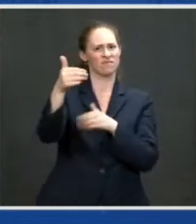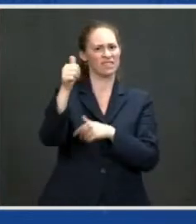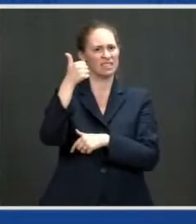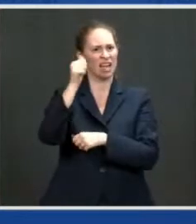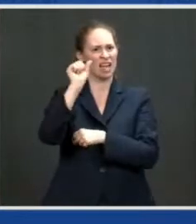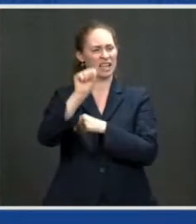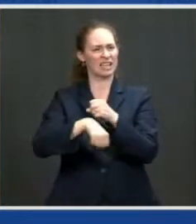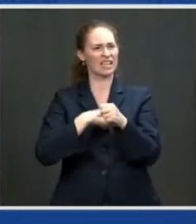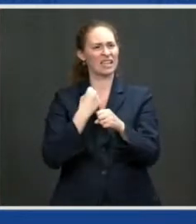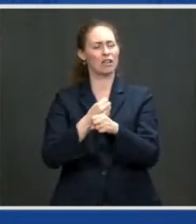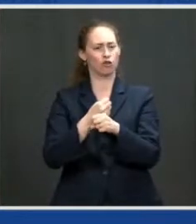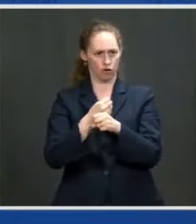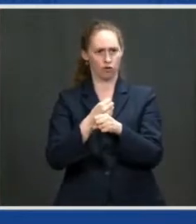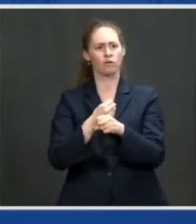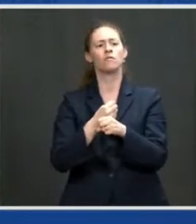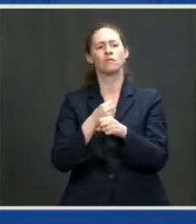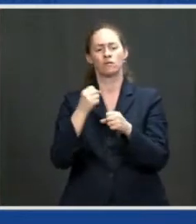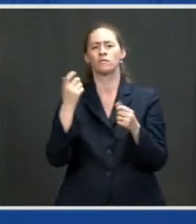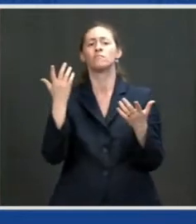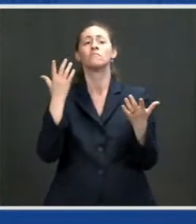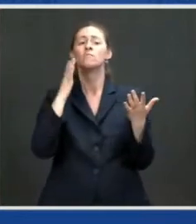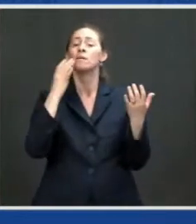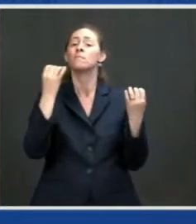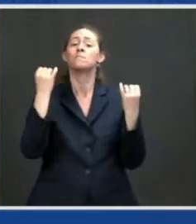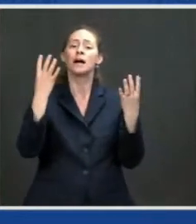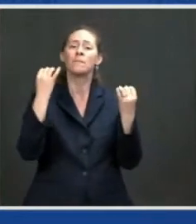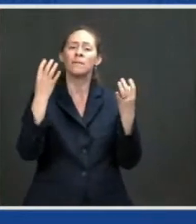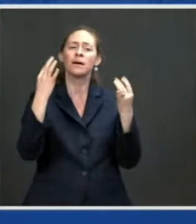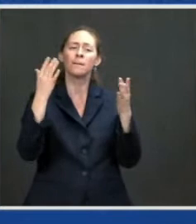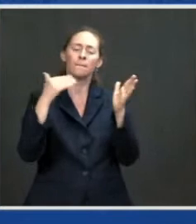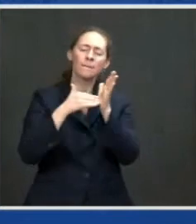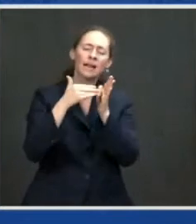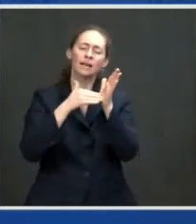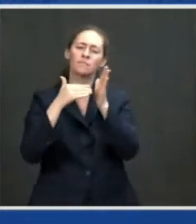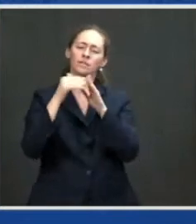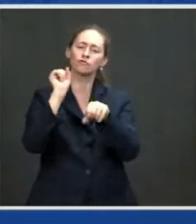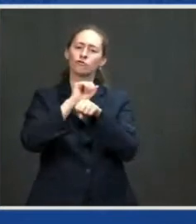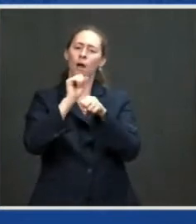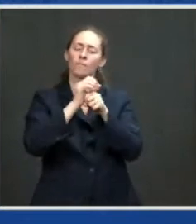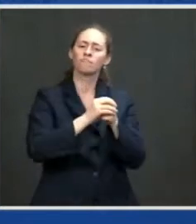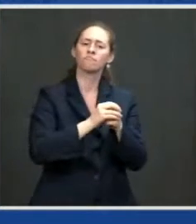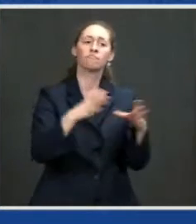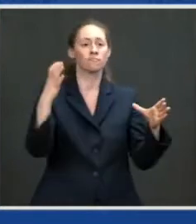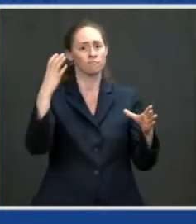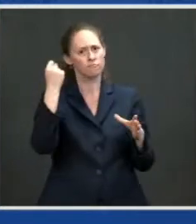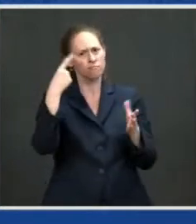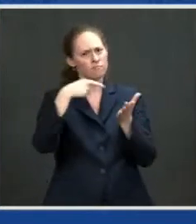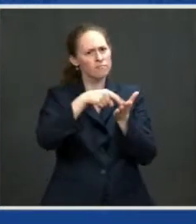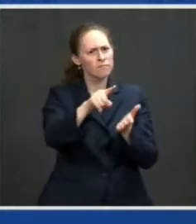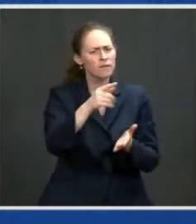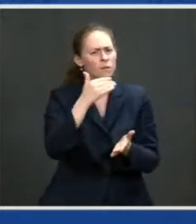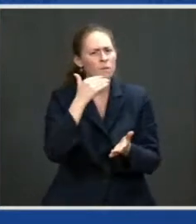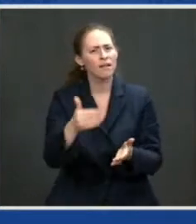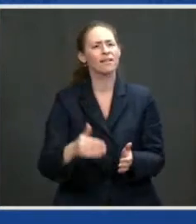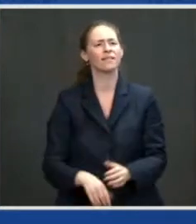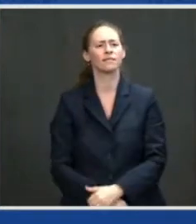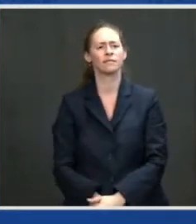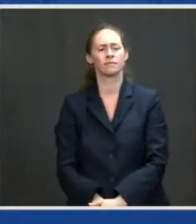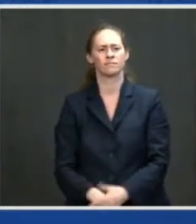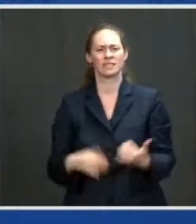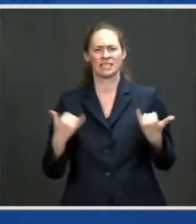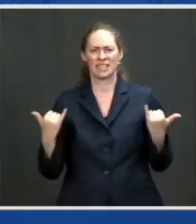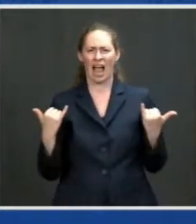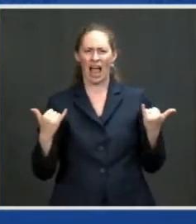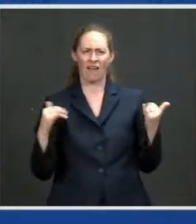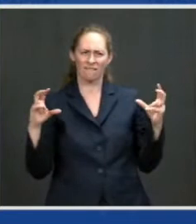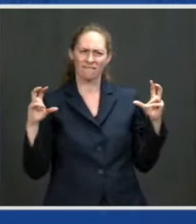million new good-paying jobs. If we make these investments now, in 50 years, people are going to look back,